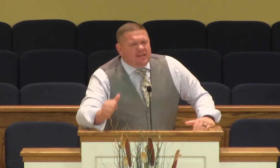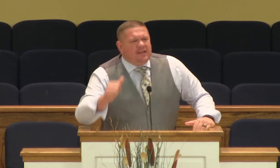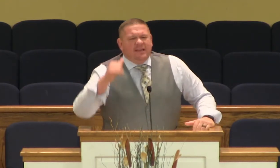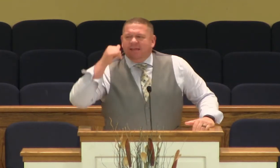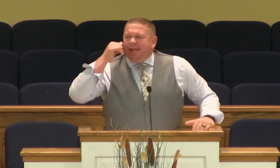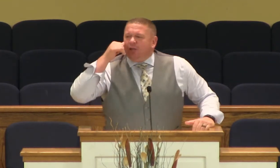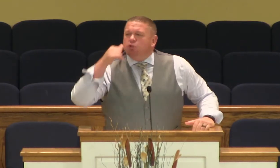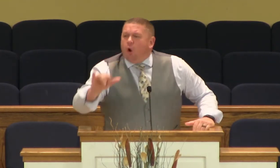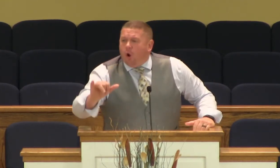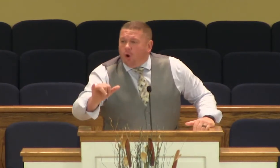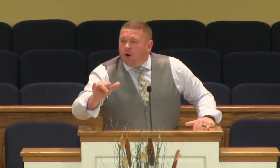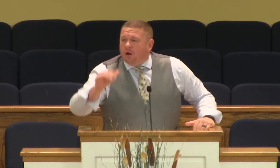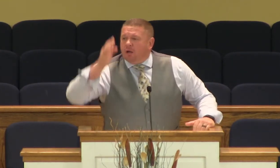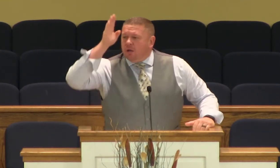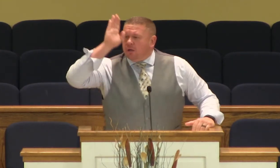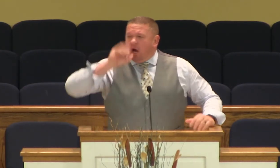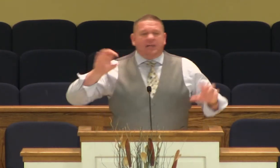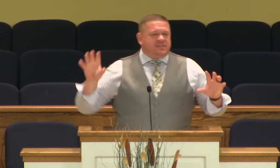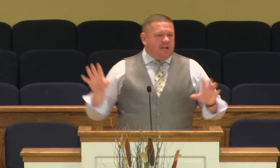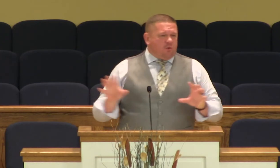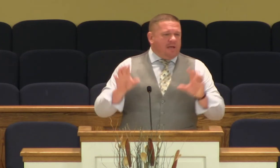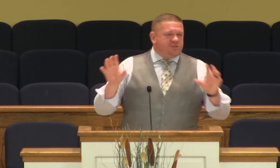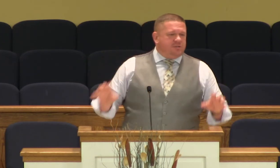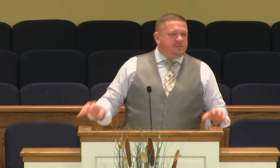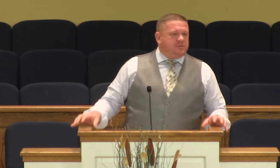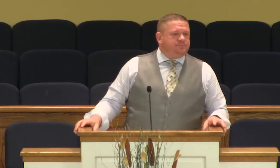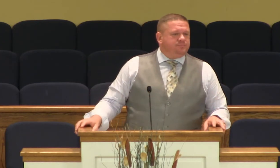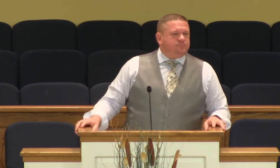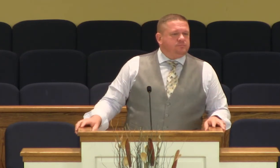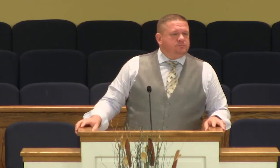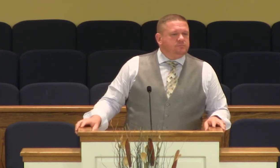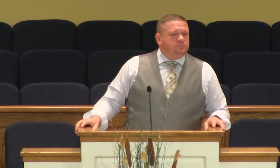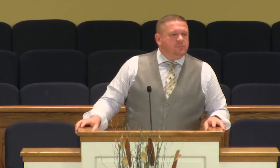not ignore God's decorations.